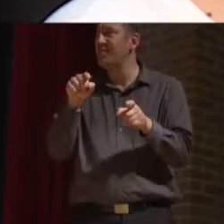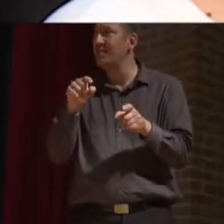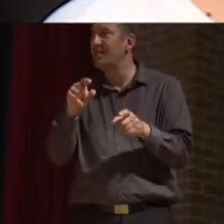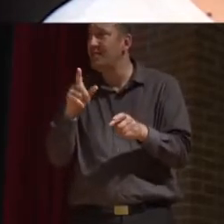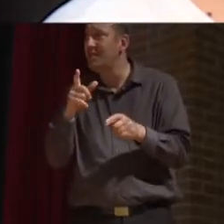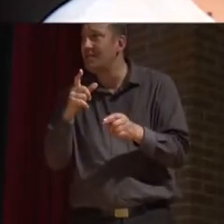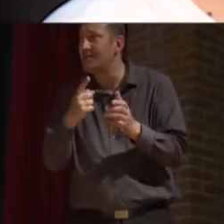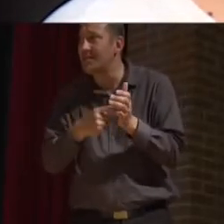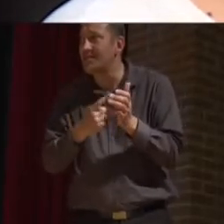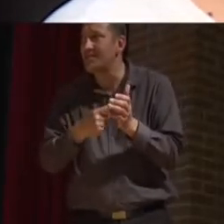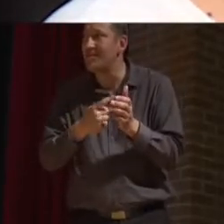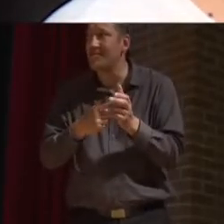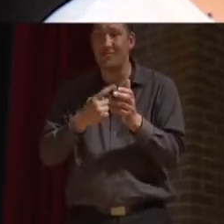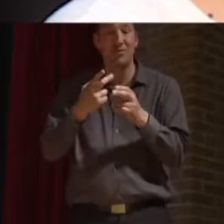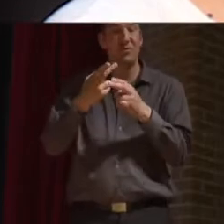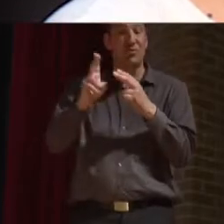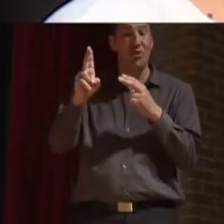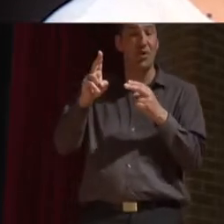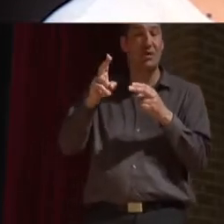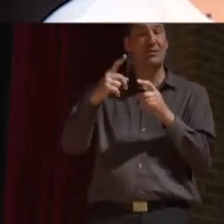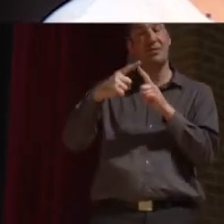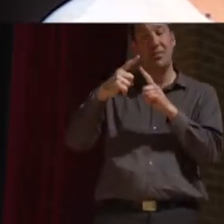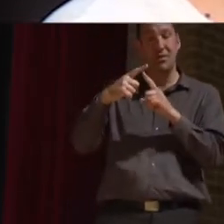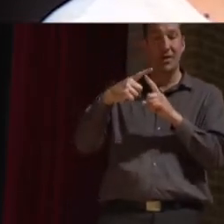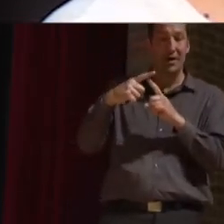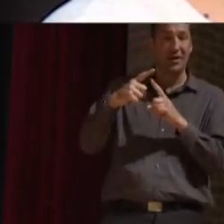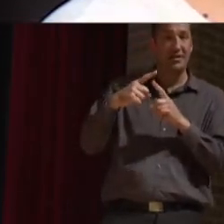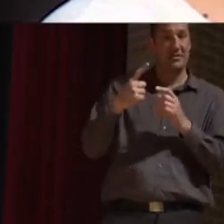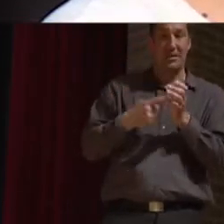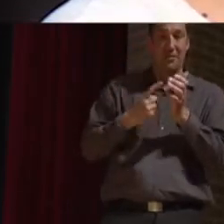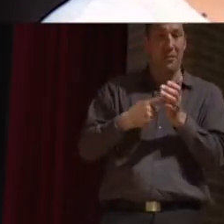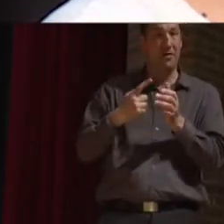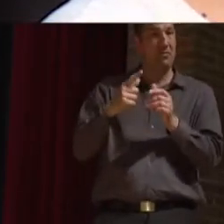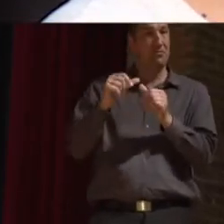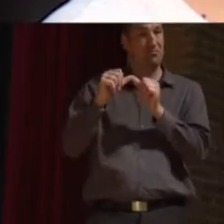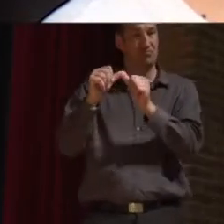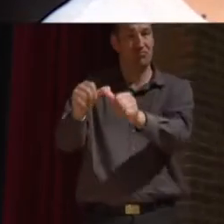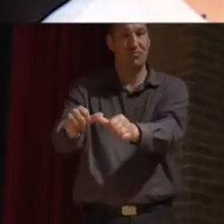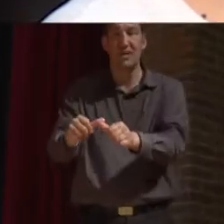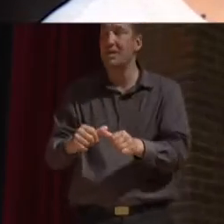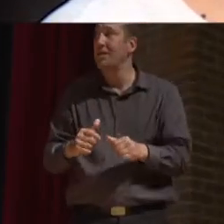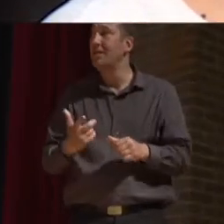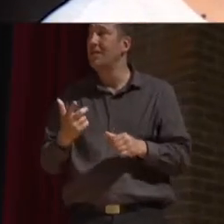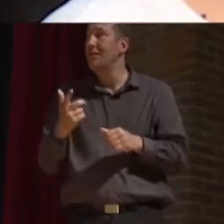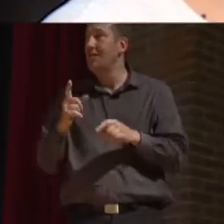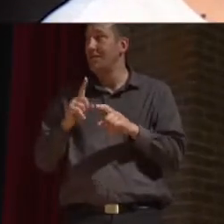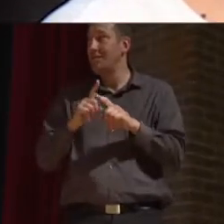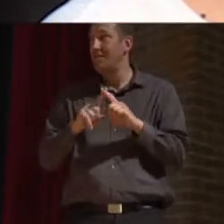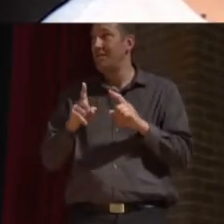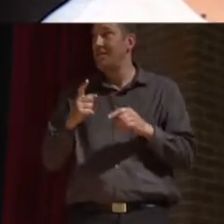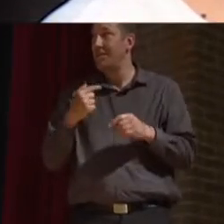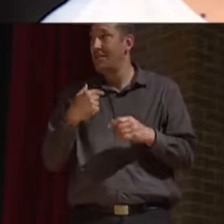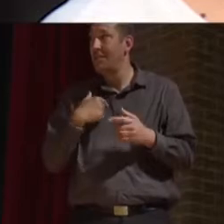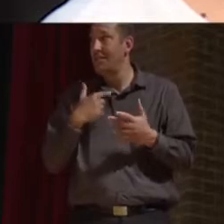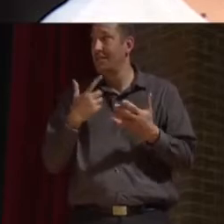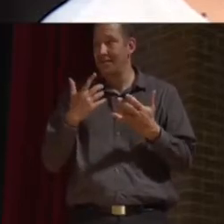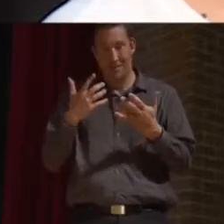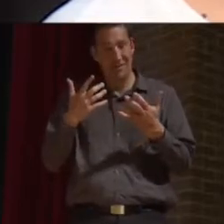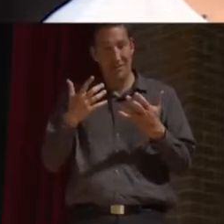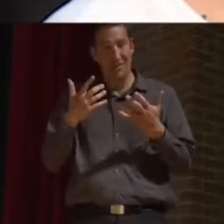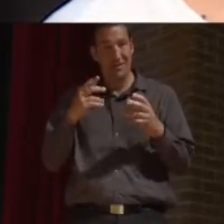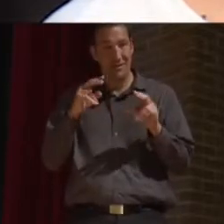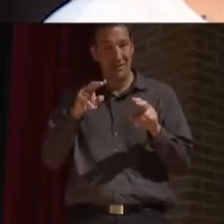other times they're longer. And nothing gets me set off faster,